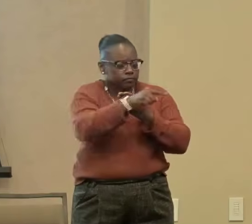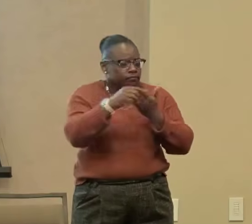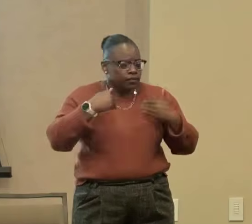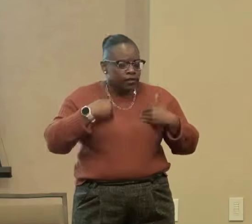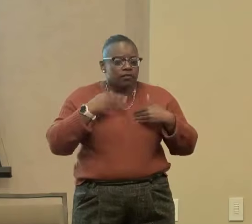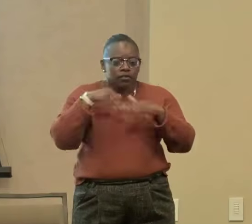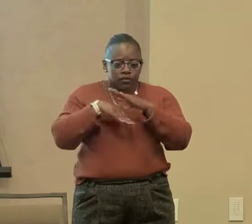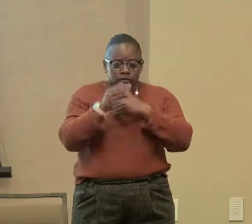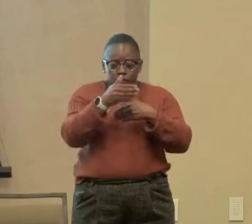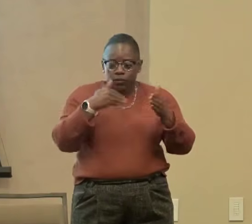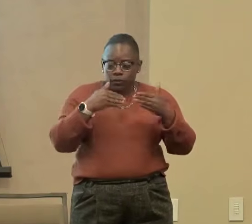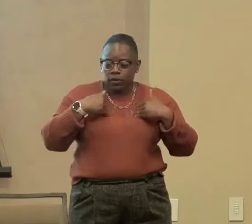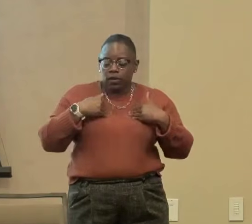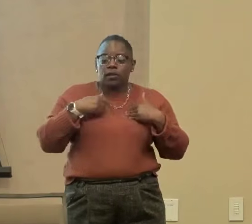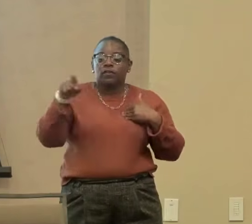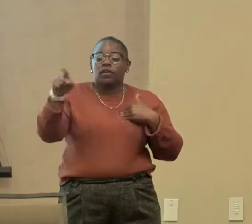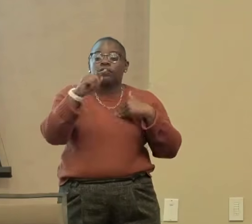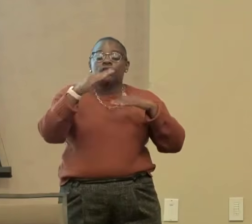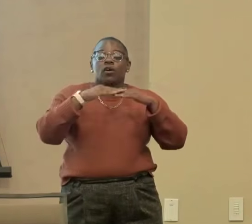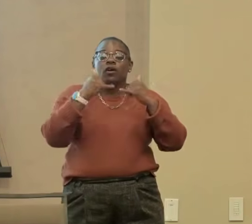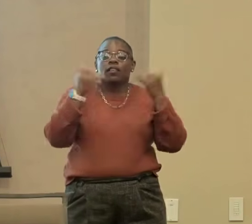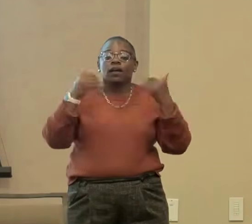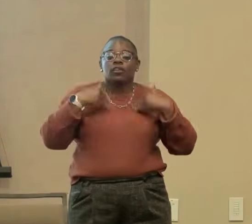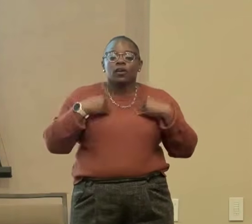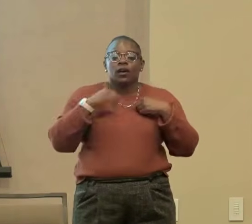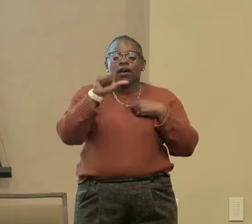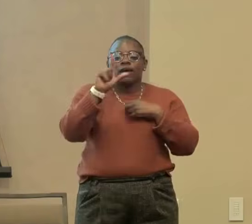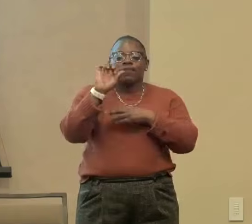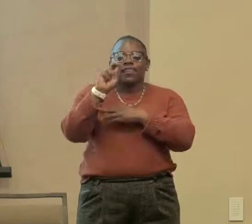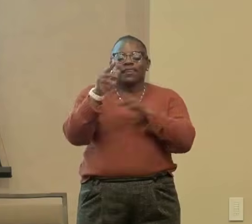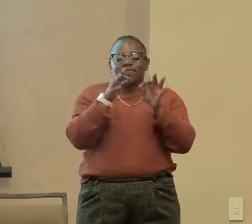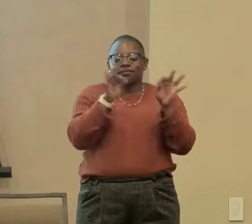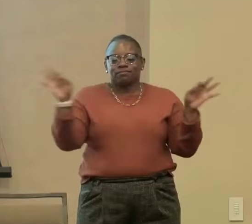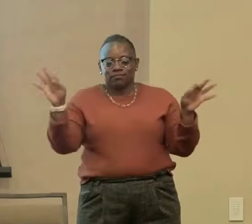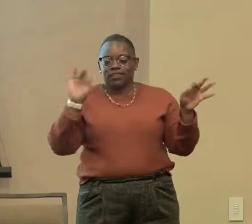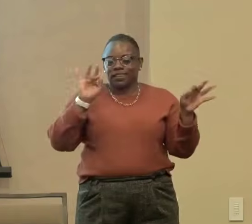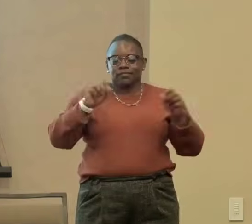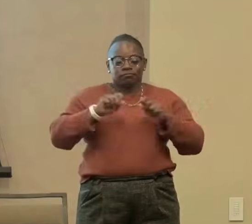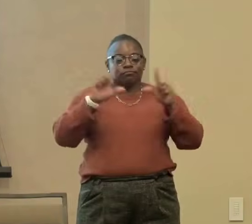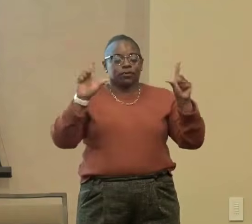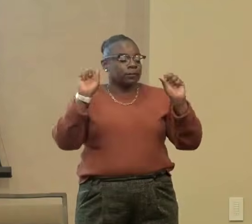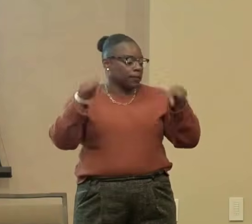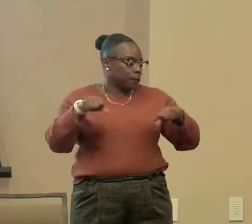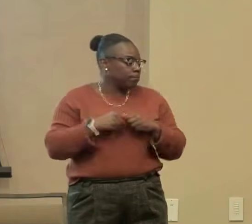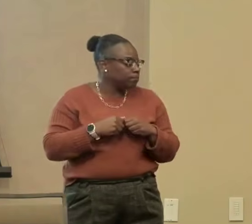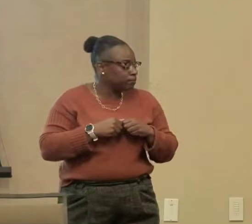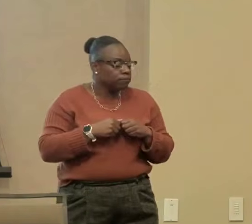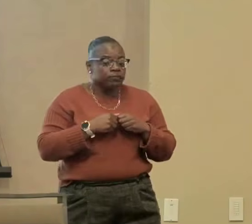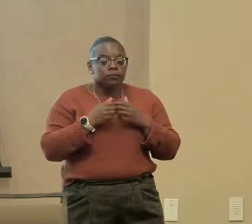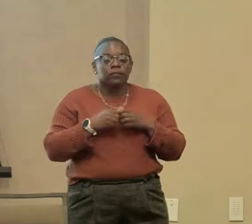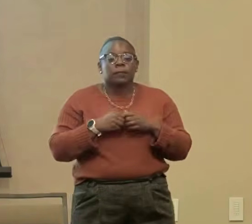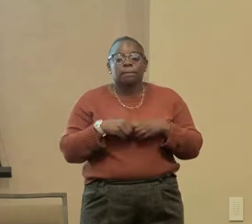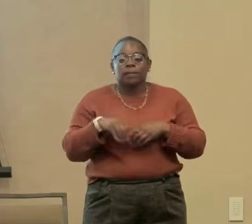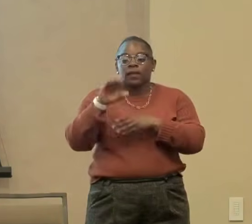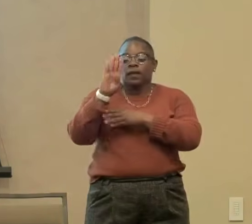in this morning. For those joining us online, there should be a link to the same information. You will find bios